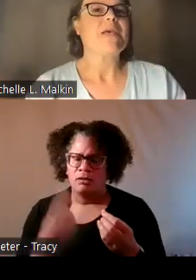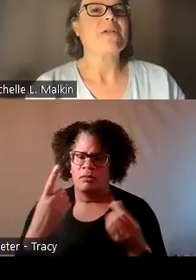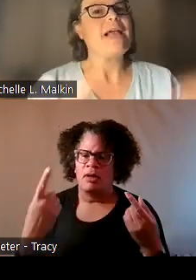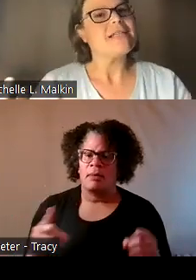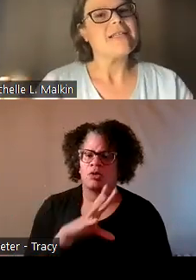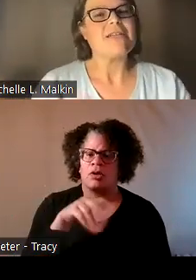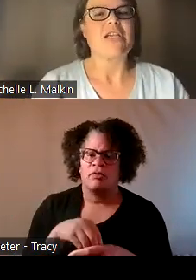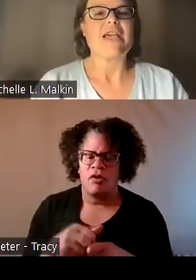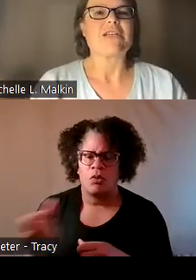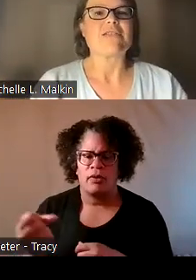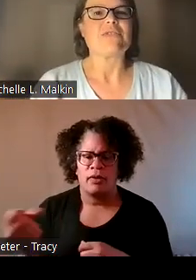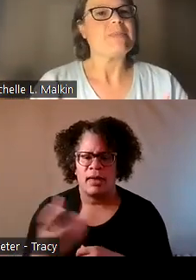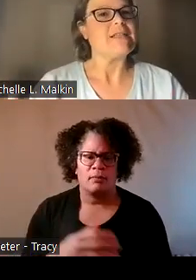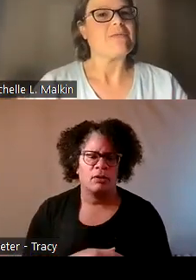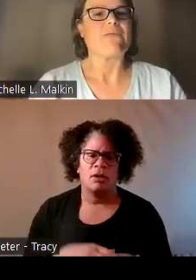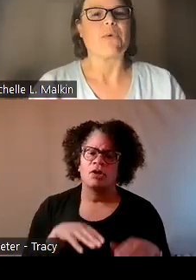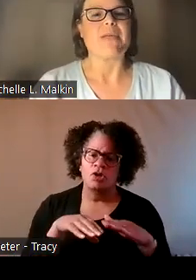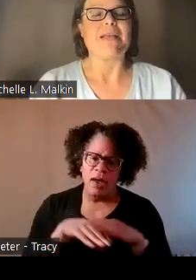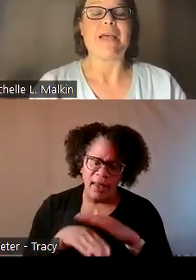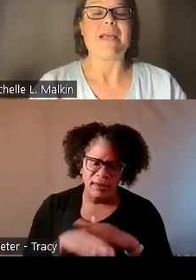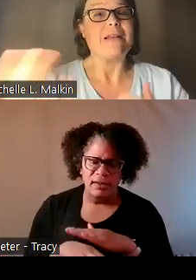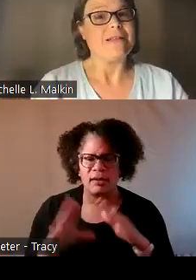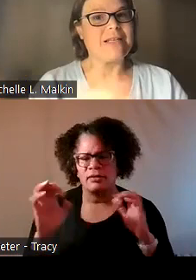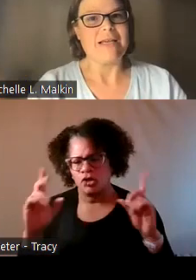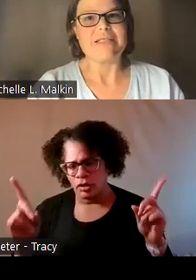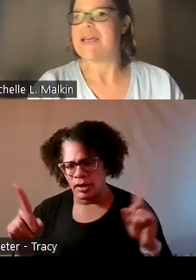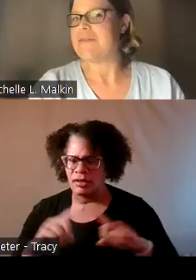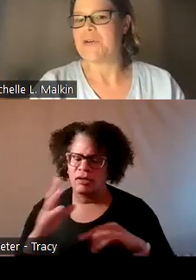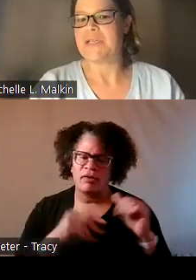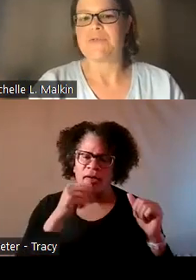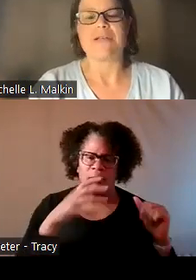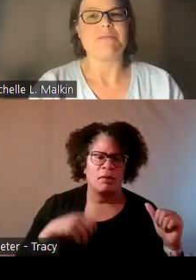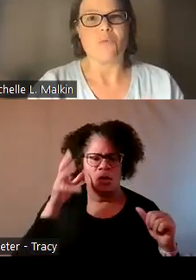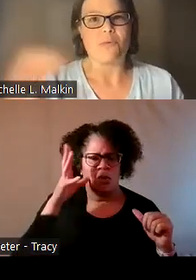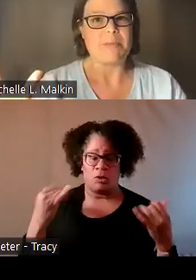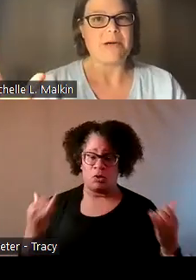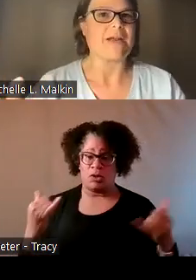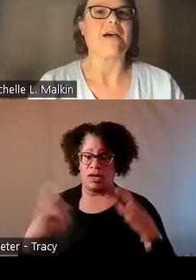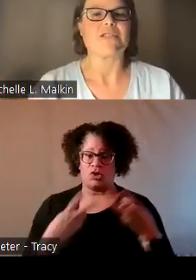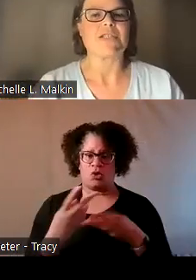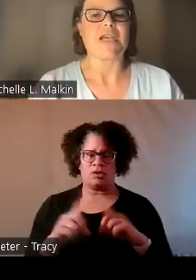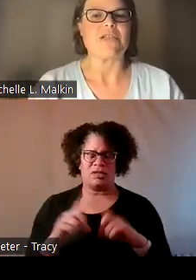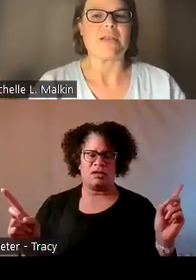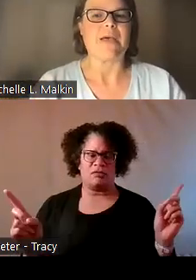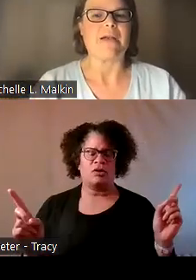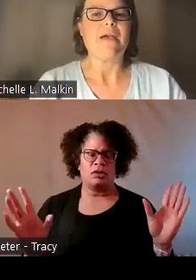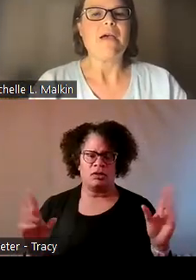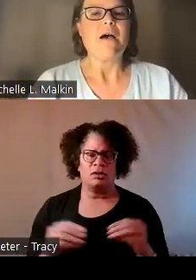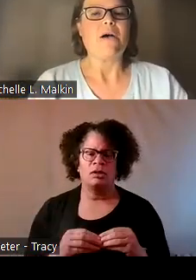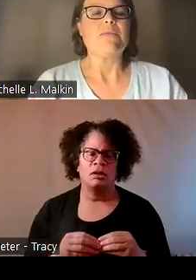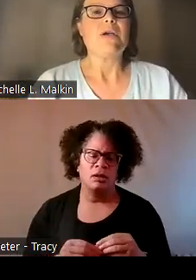older people, access to education has always been different for women than men. Today's day, very different. More women are getting a higher education than